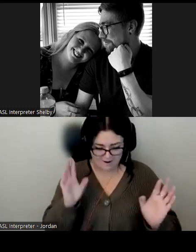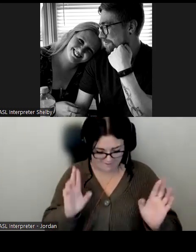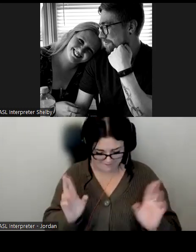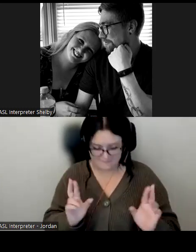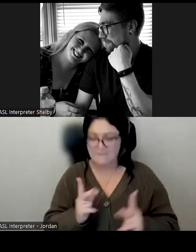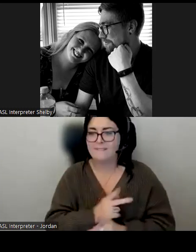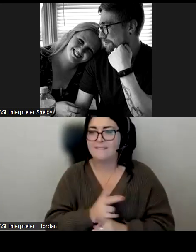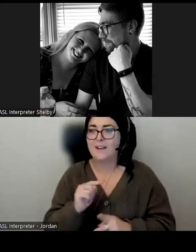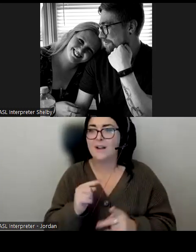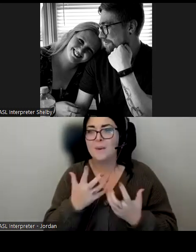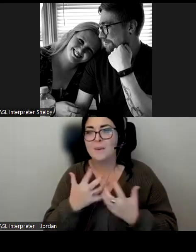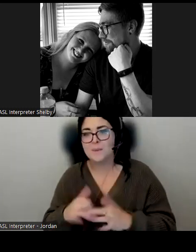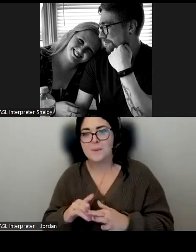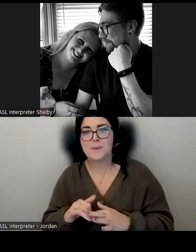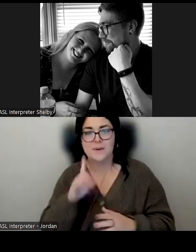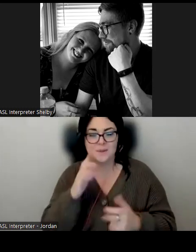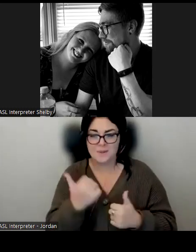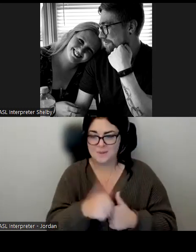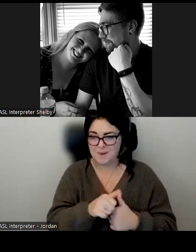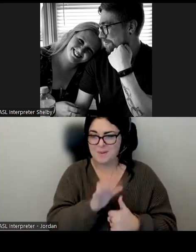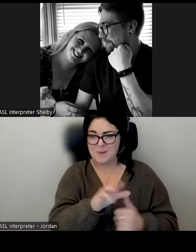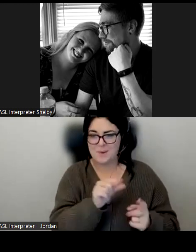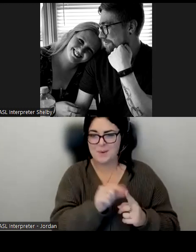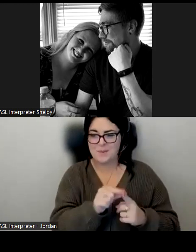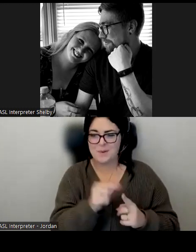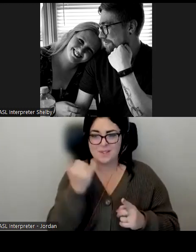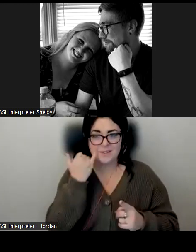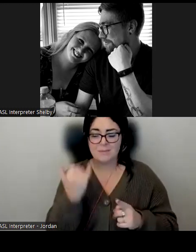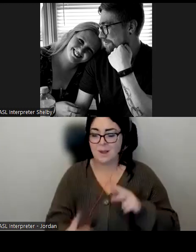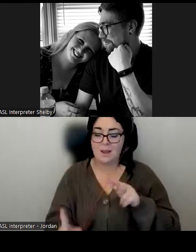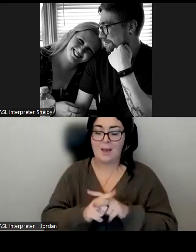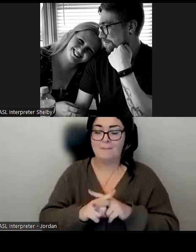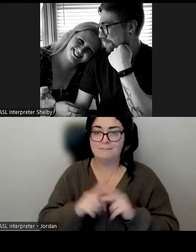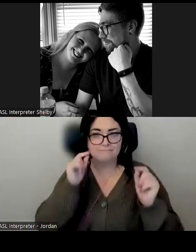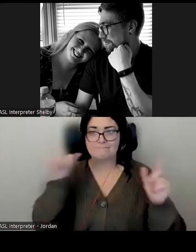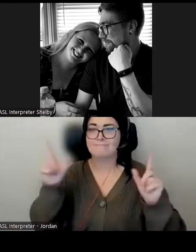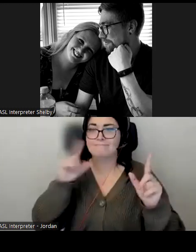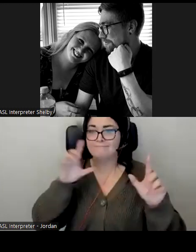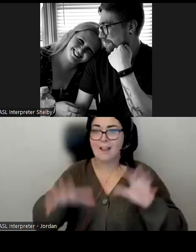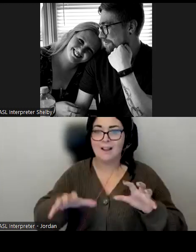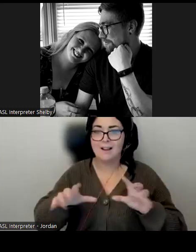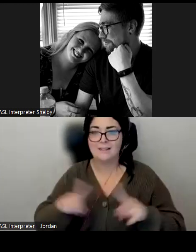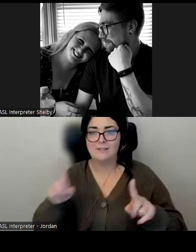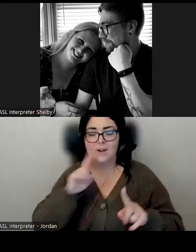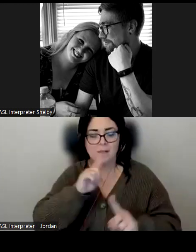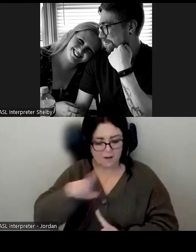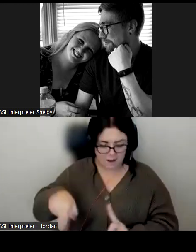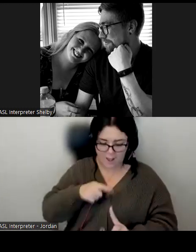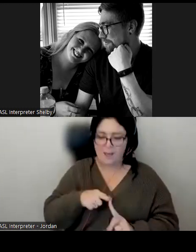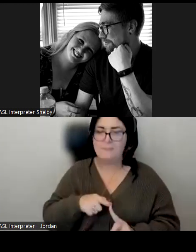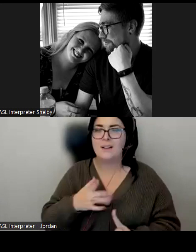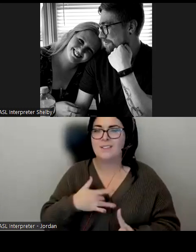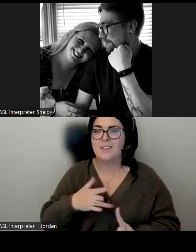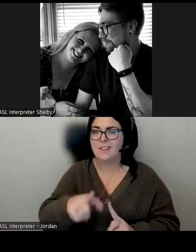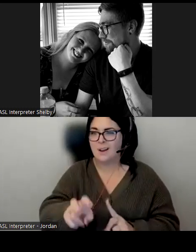I want you to think of these words when something really surprising happens and maybe it brings you right back and knocks you off